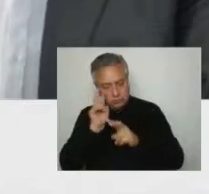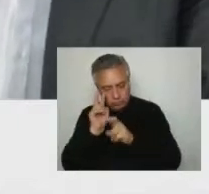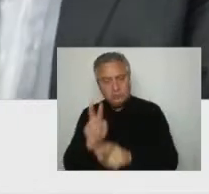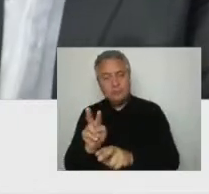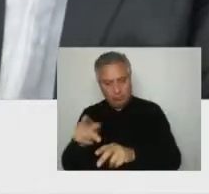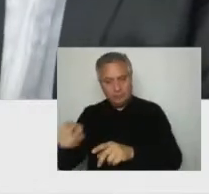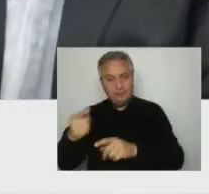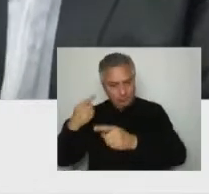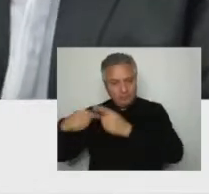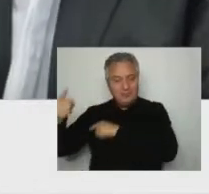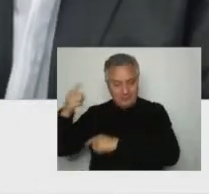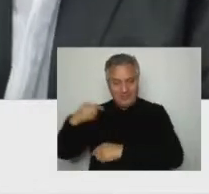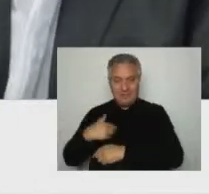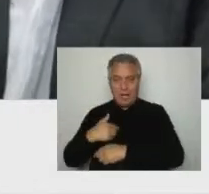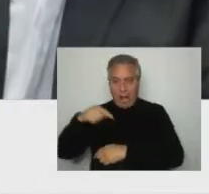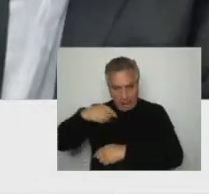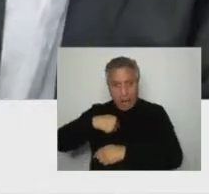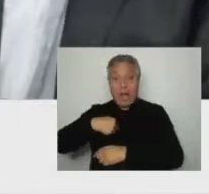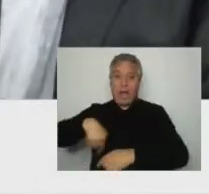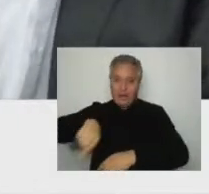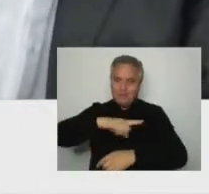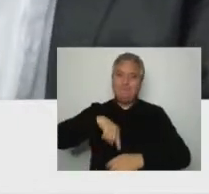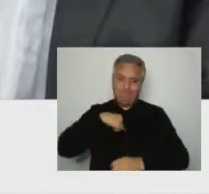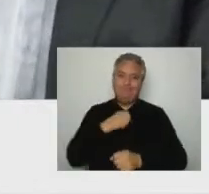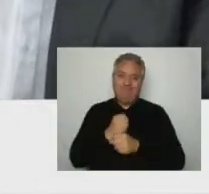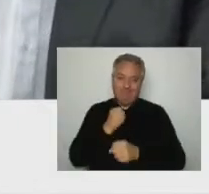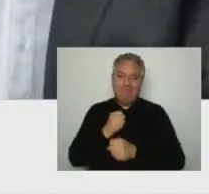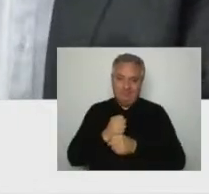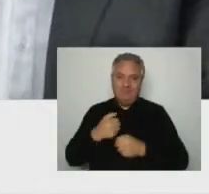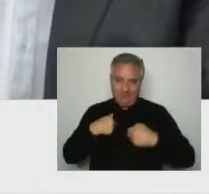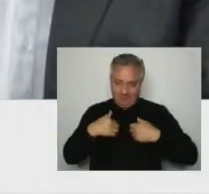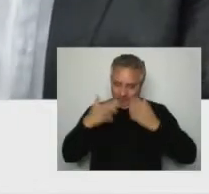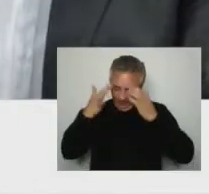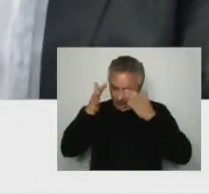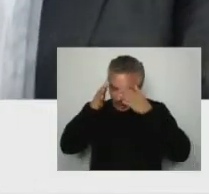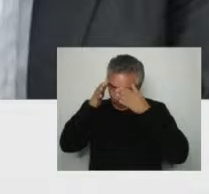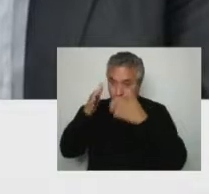in keeping with the various groups we already identified.